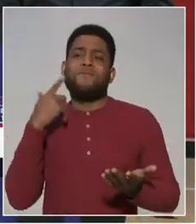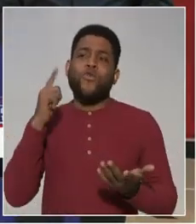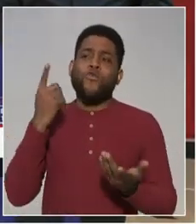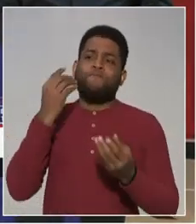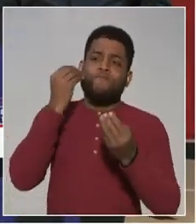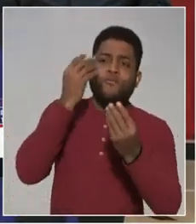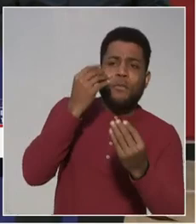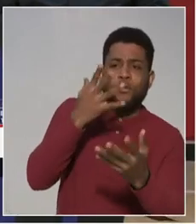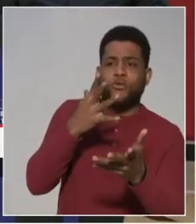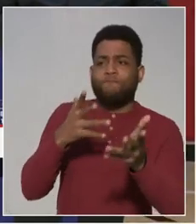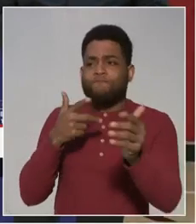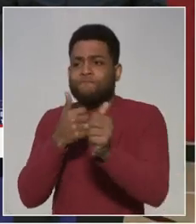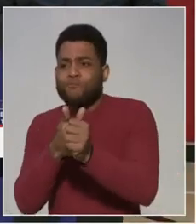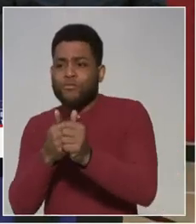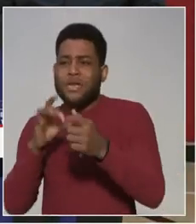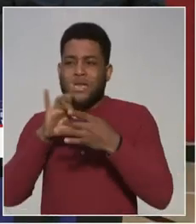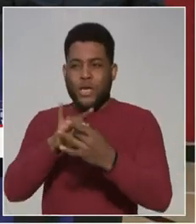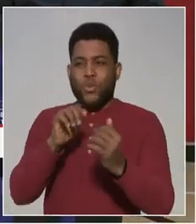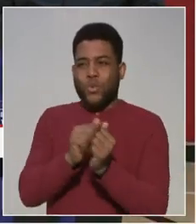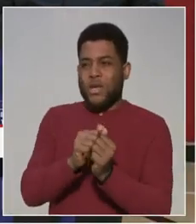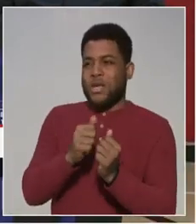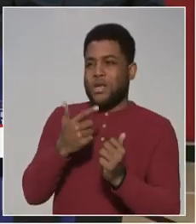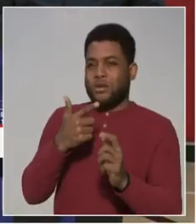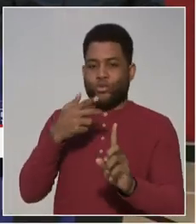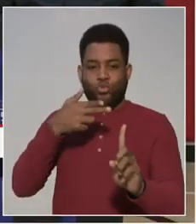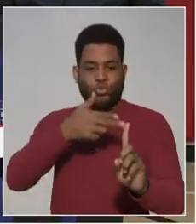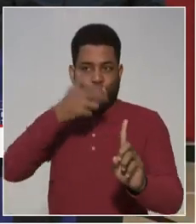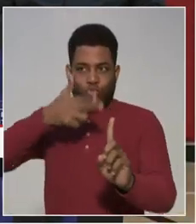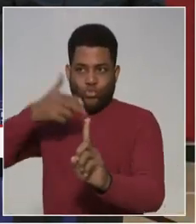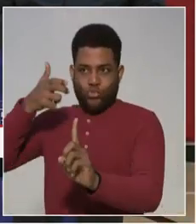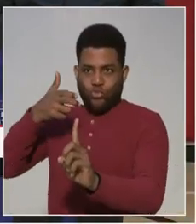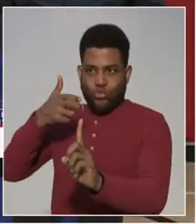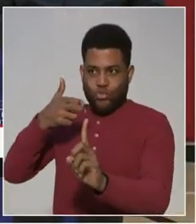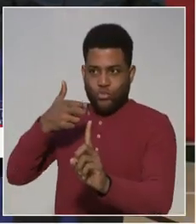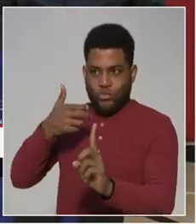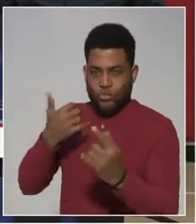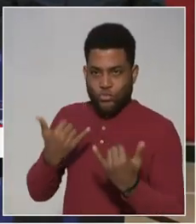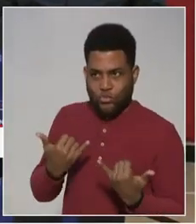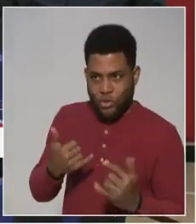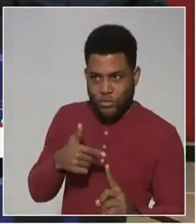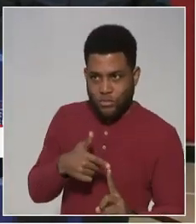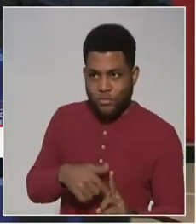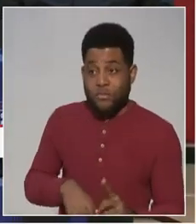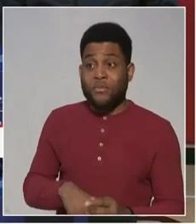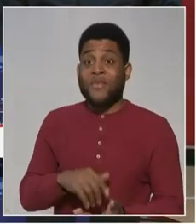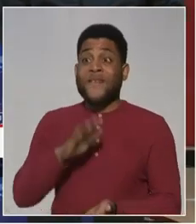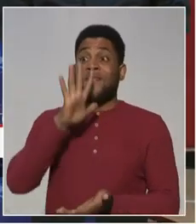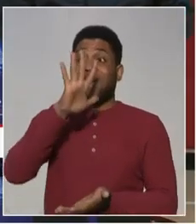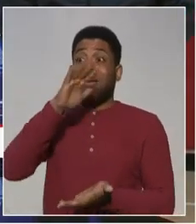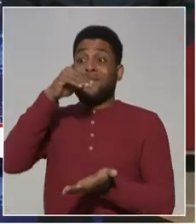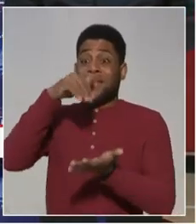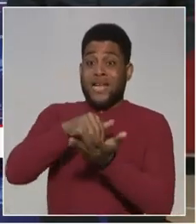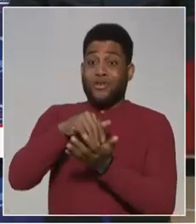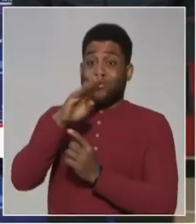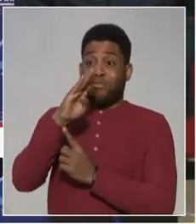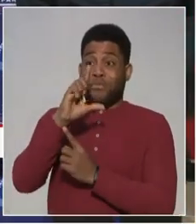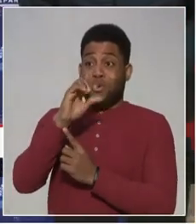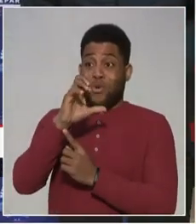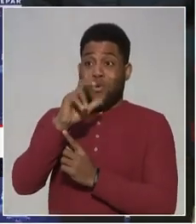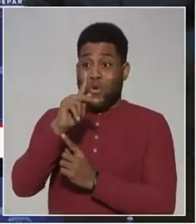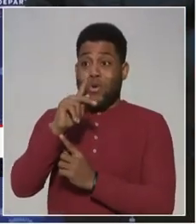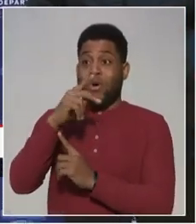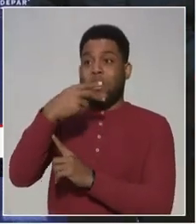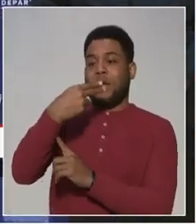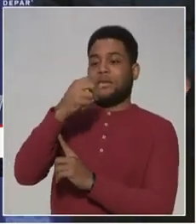specifically related to the officer-involved shooting in the 5000 block of Hannah Place Southeast. There have been no substantial changes in the status